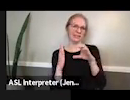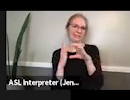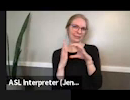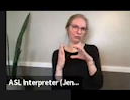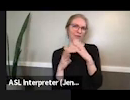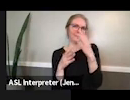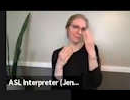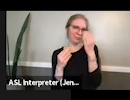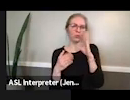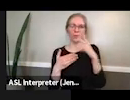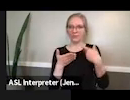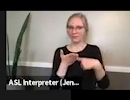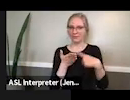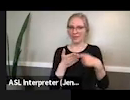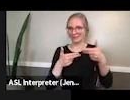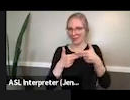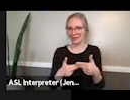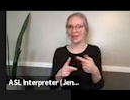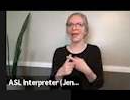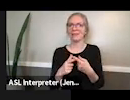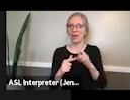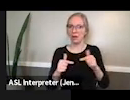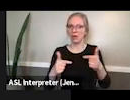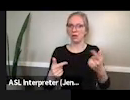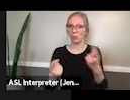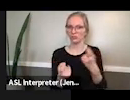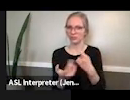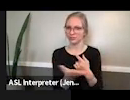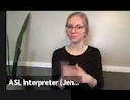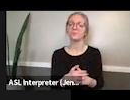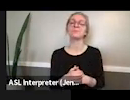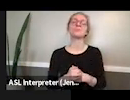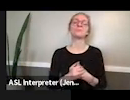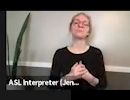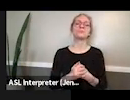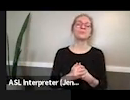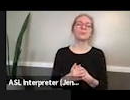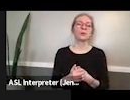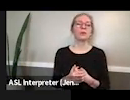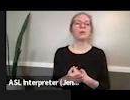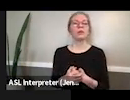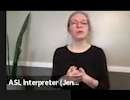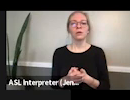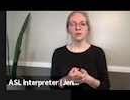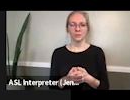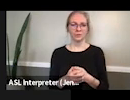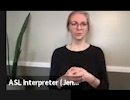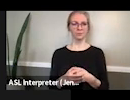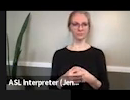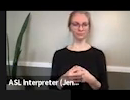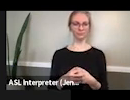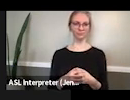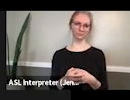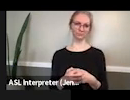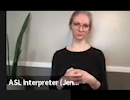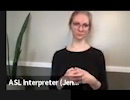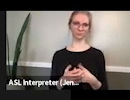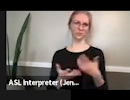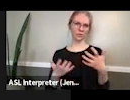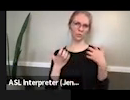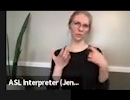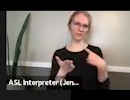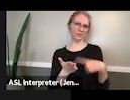see if we have some questions. I do want to talk with you a little bit about